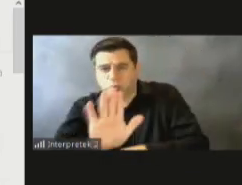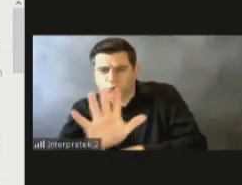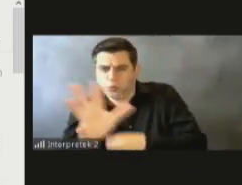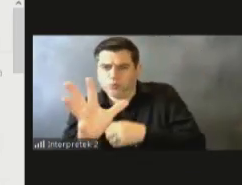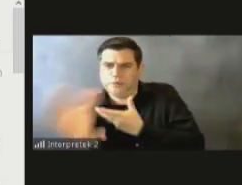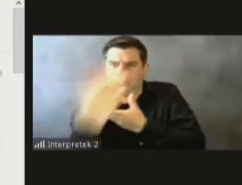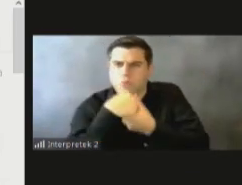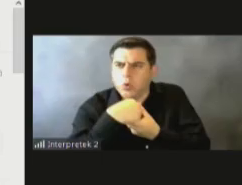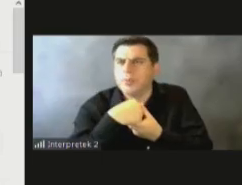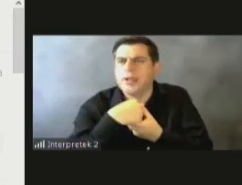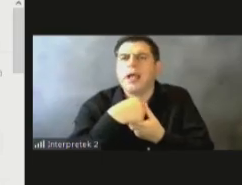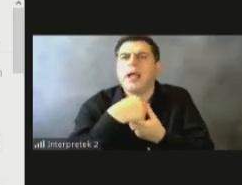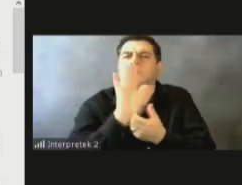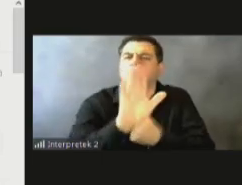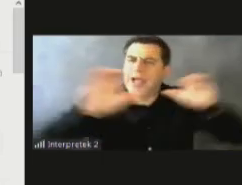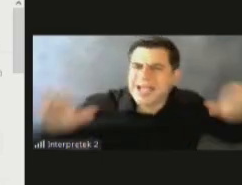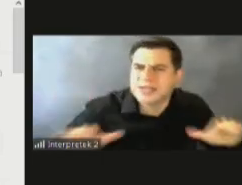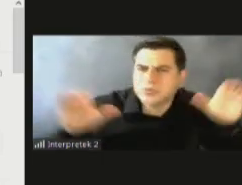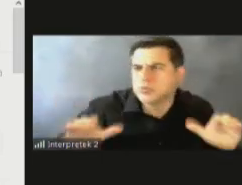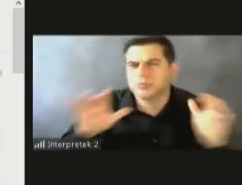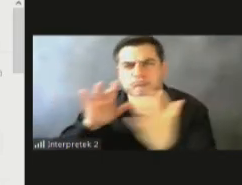activity in the community? What are you recommending again?